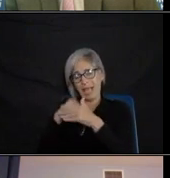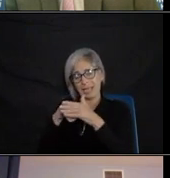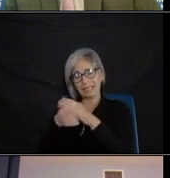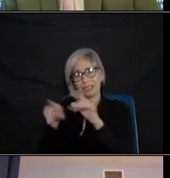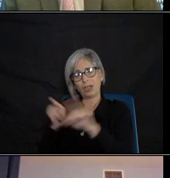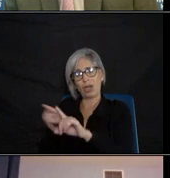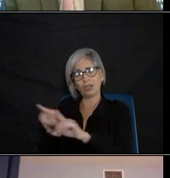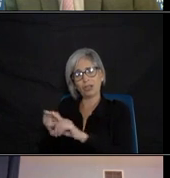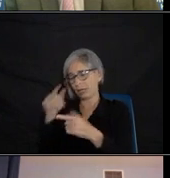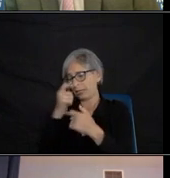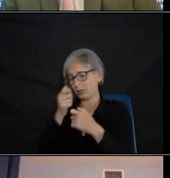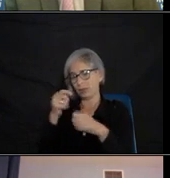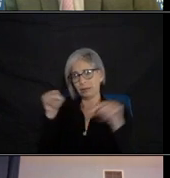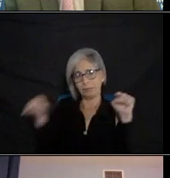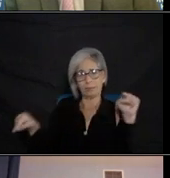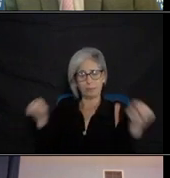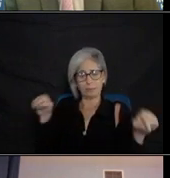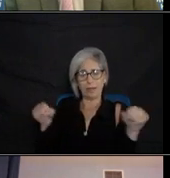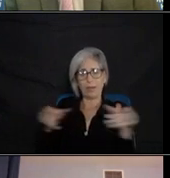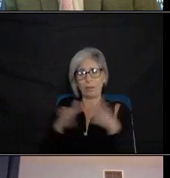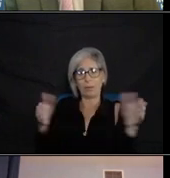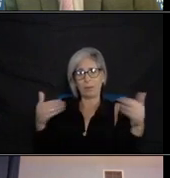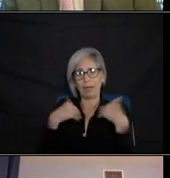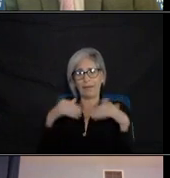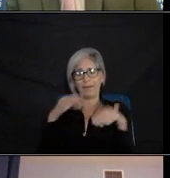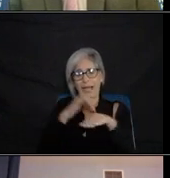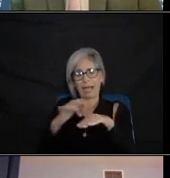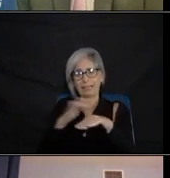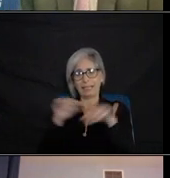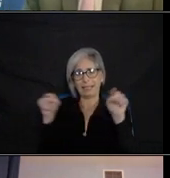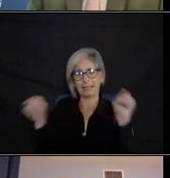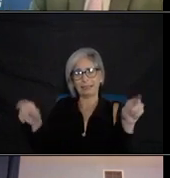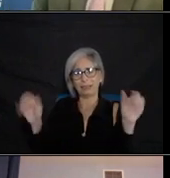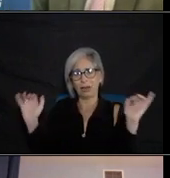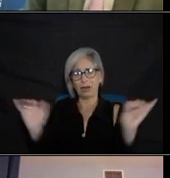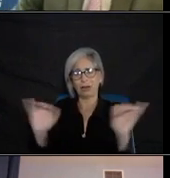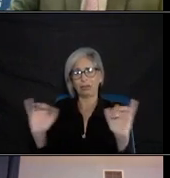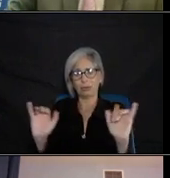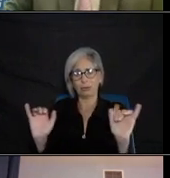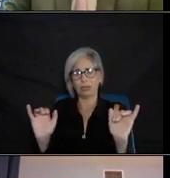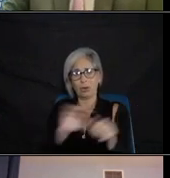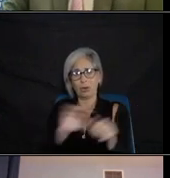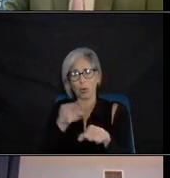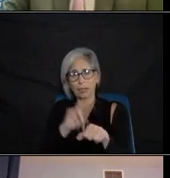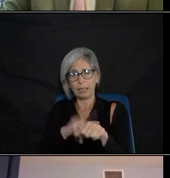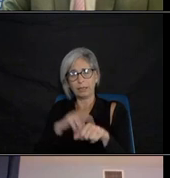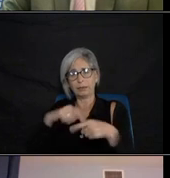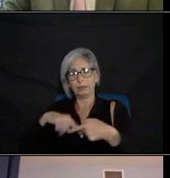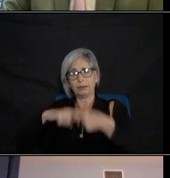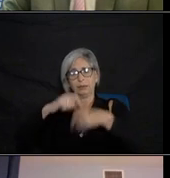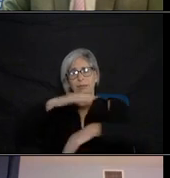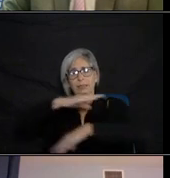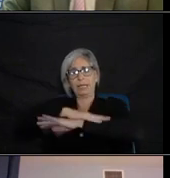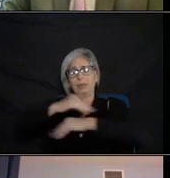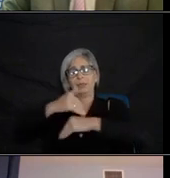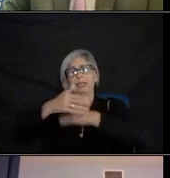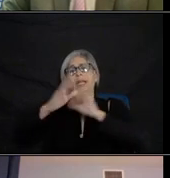but the interested parties and the public have access to it. So although ordinarily when we table it means to the next